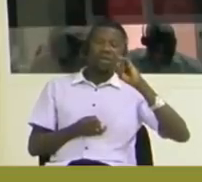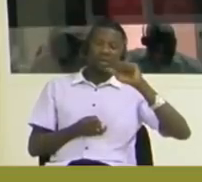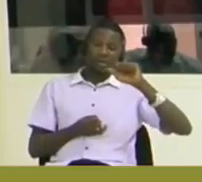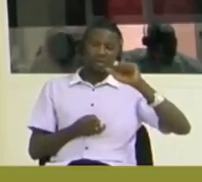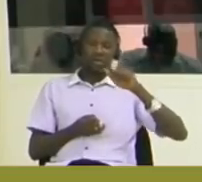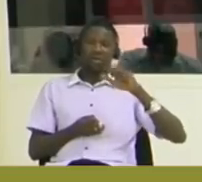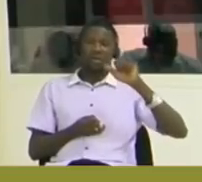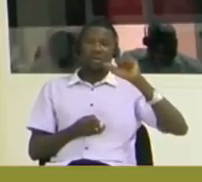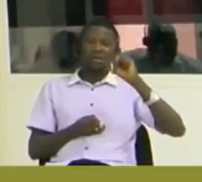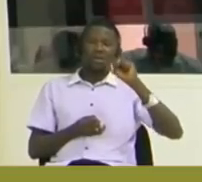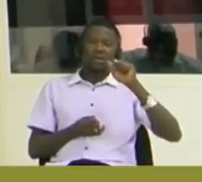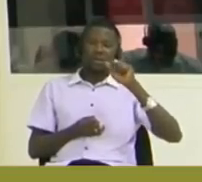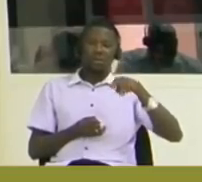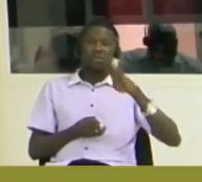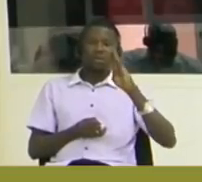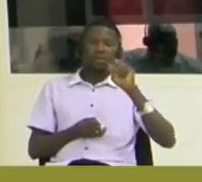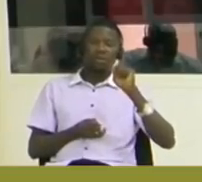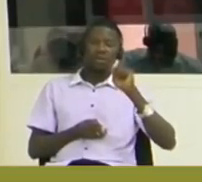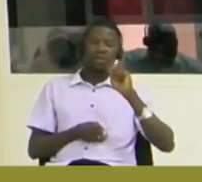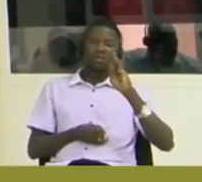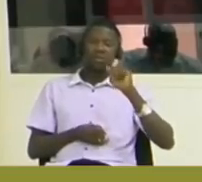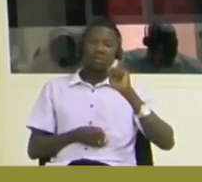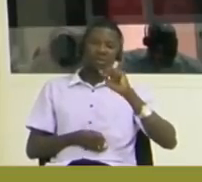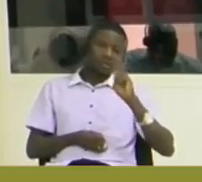was Usman Koro Ceesay.